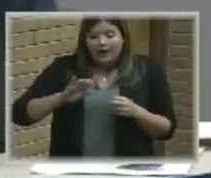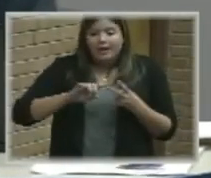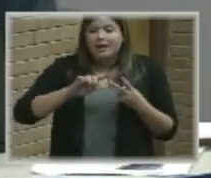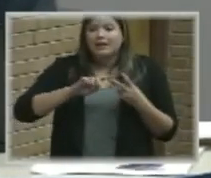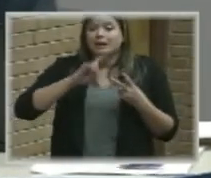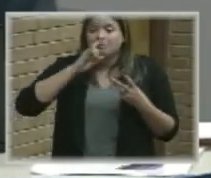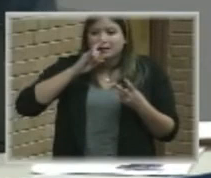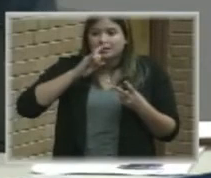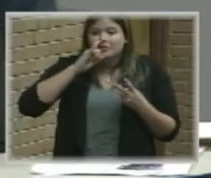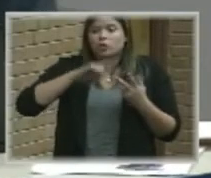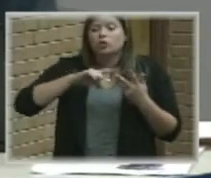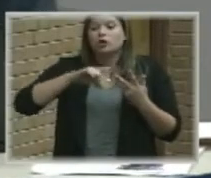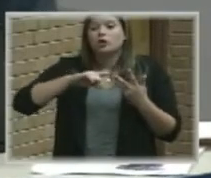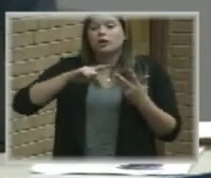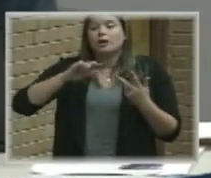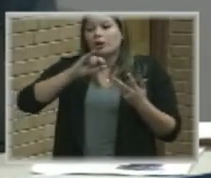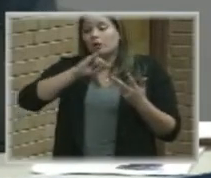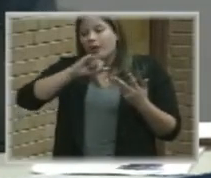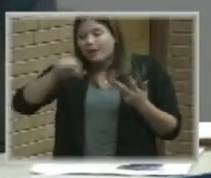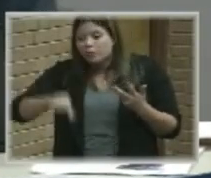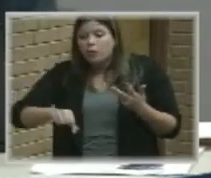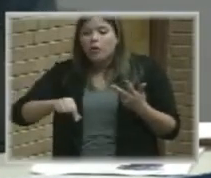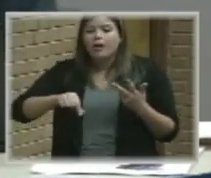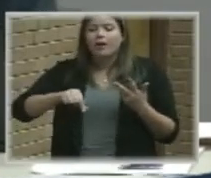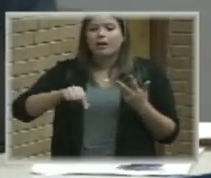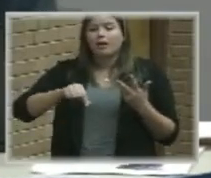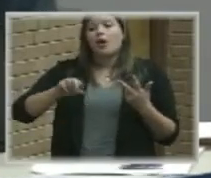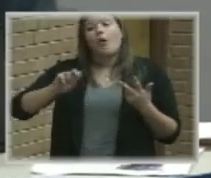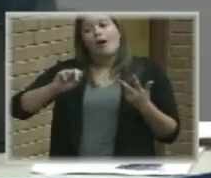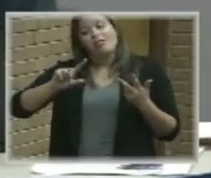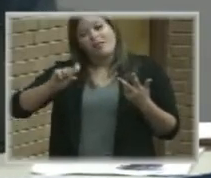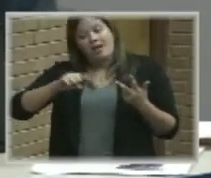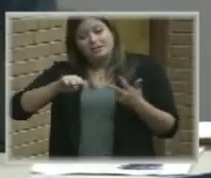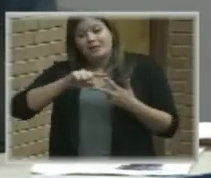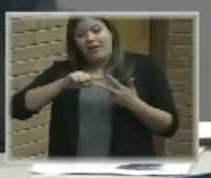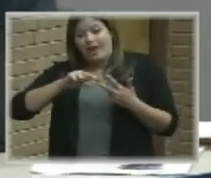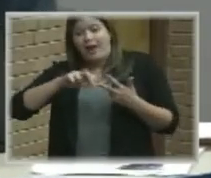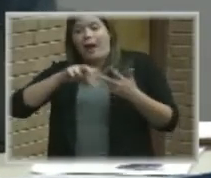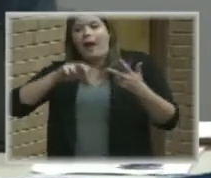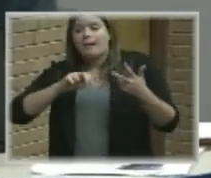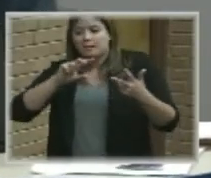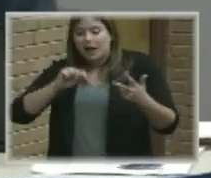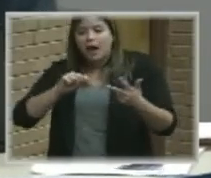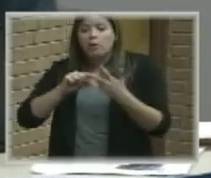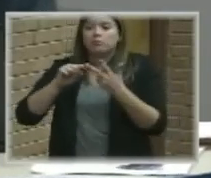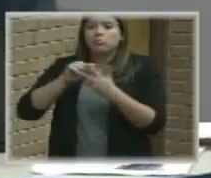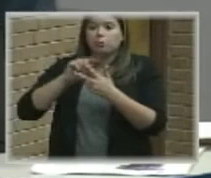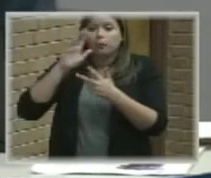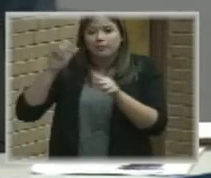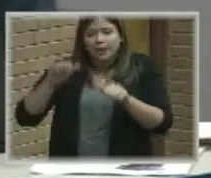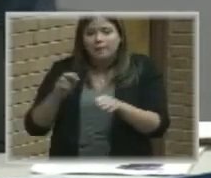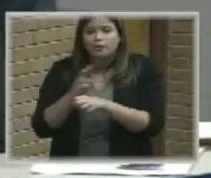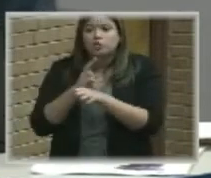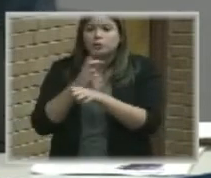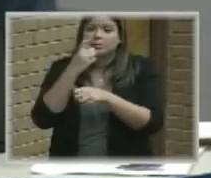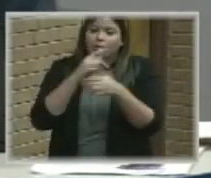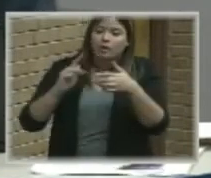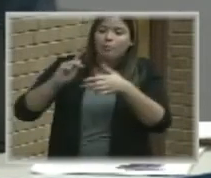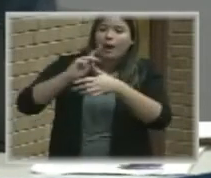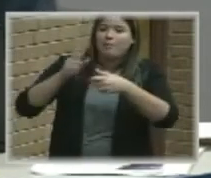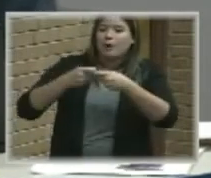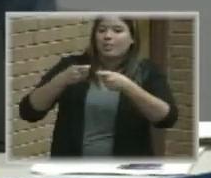of Pittsford and the town of Arundequoit, unless they opt out, will be able to use as their primary electric source.